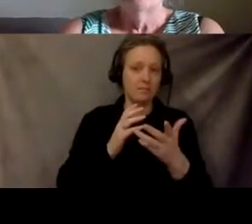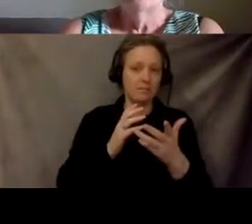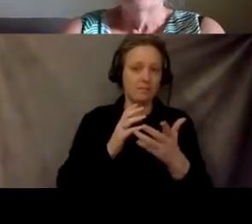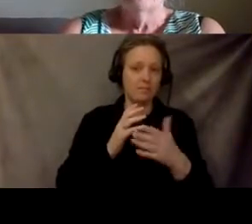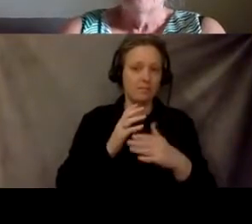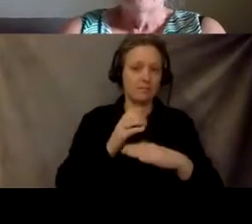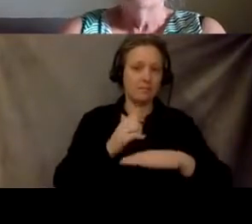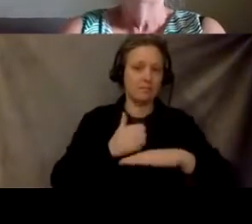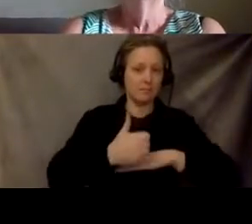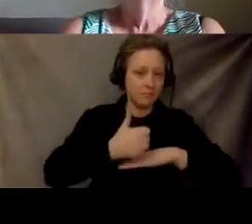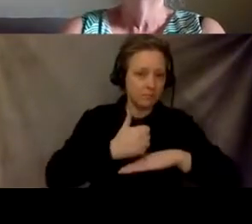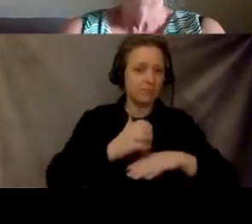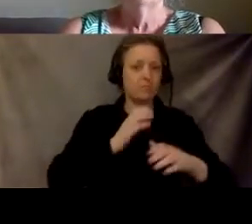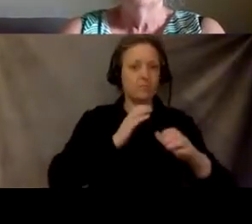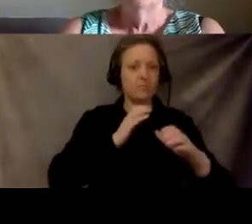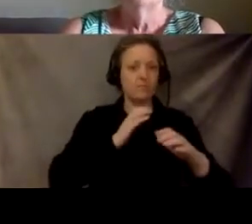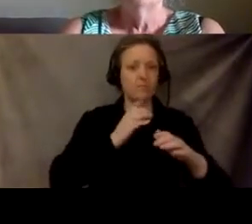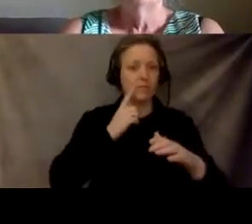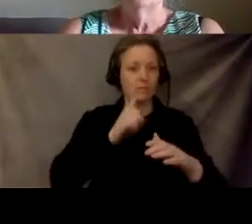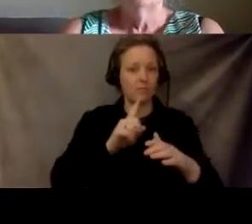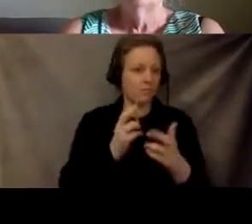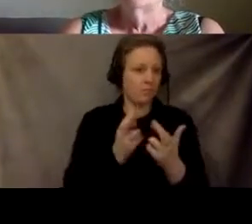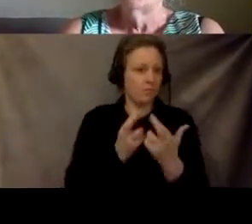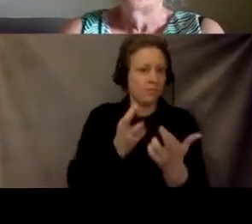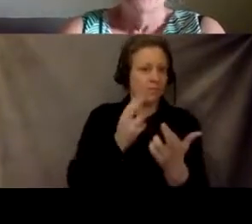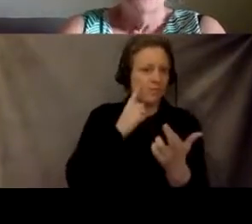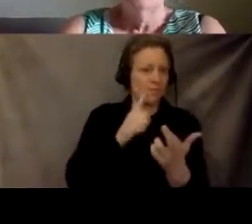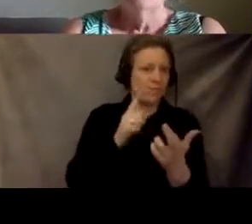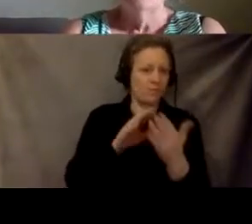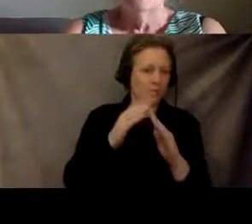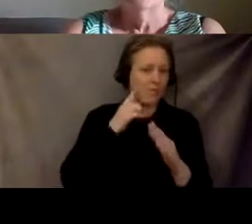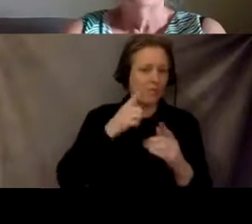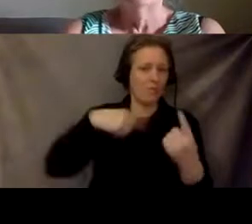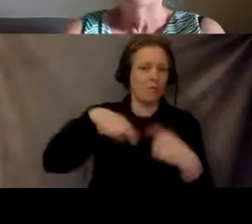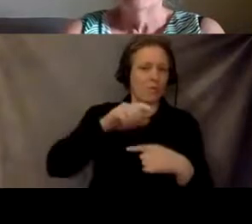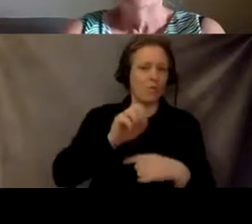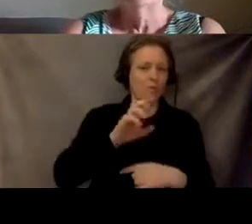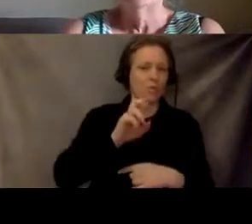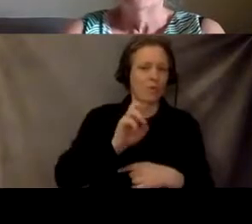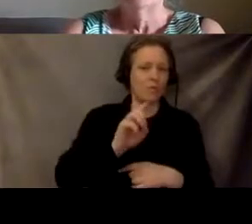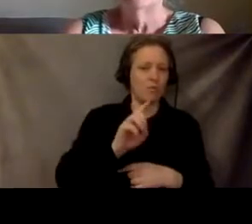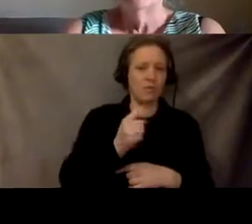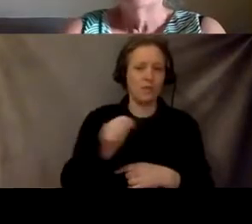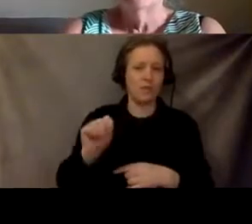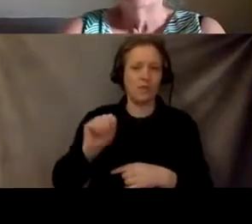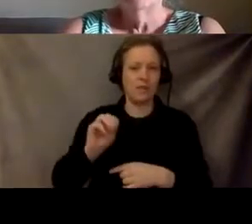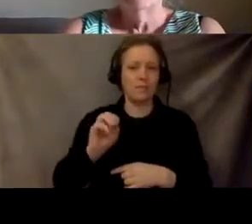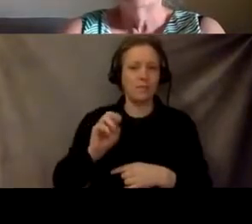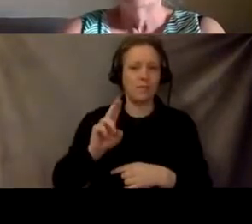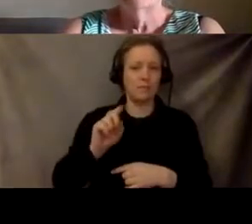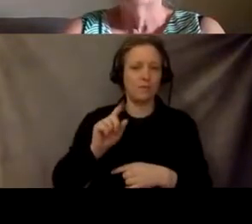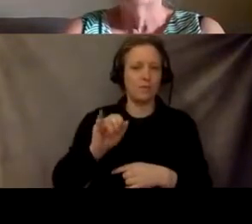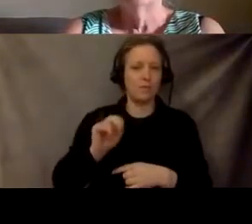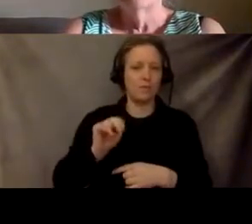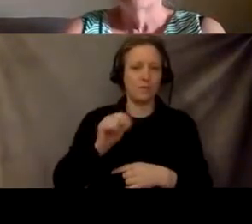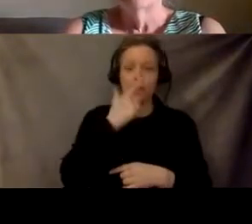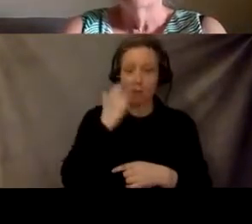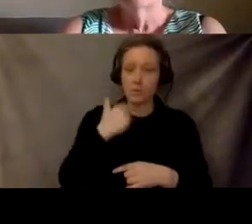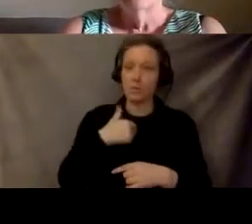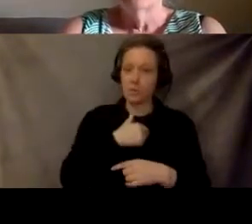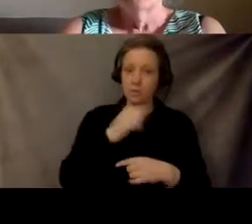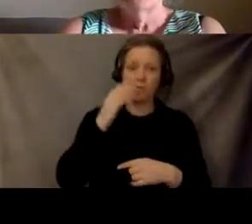to the community, because we knew that there were 37,000 people coming to that area around Tigard